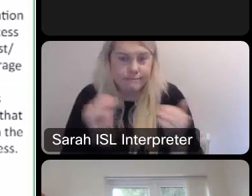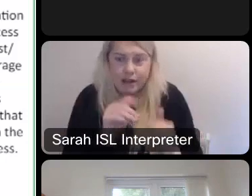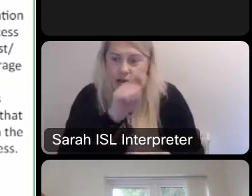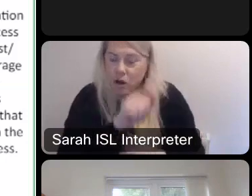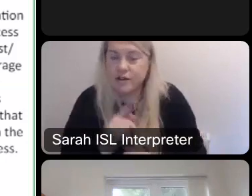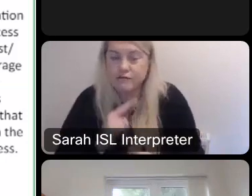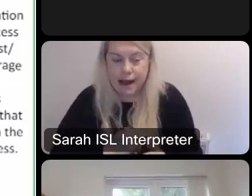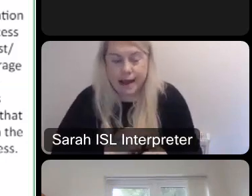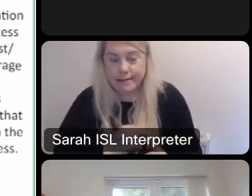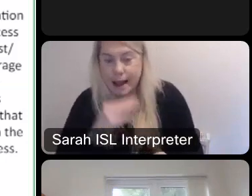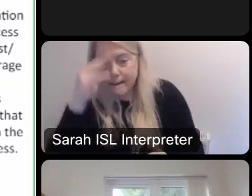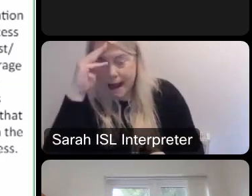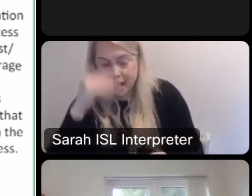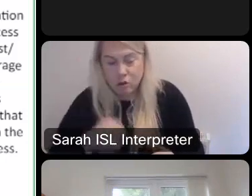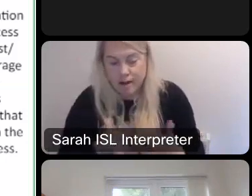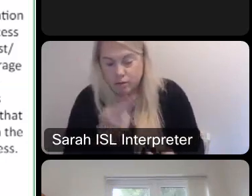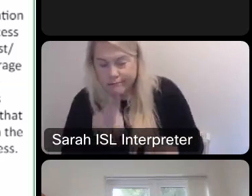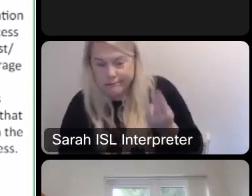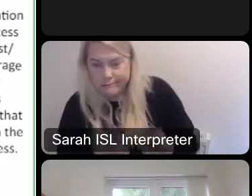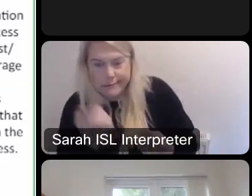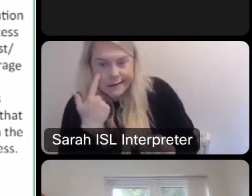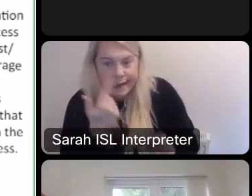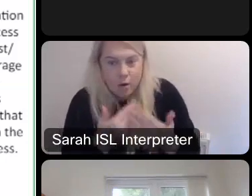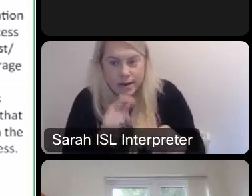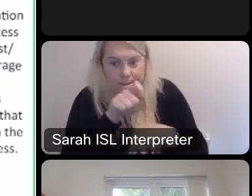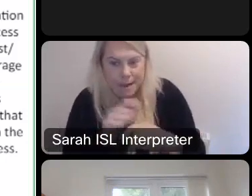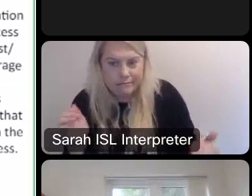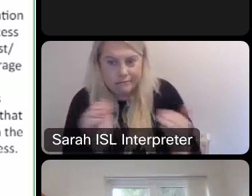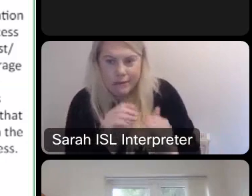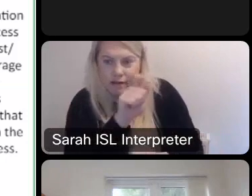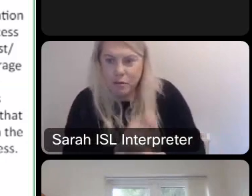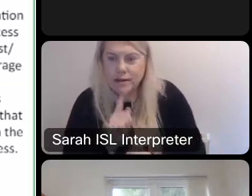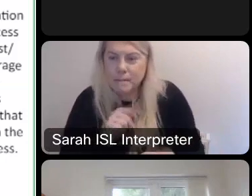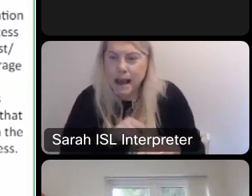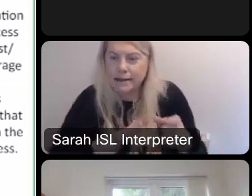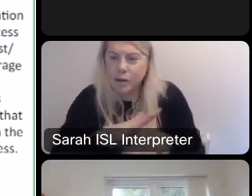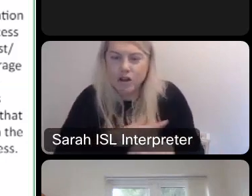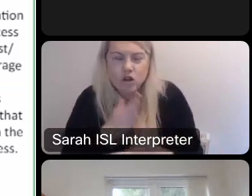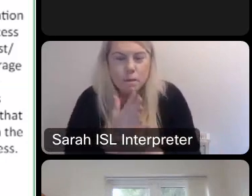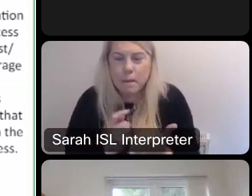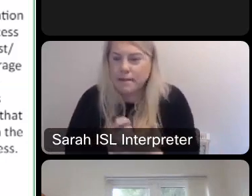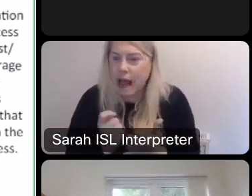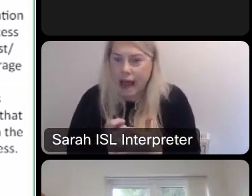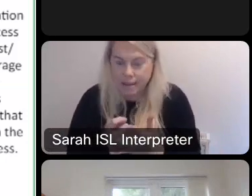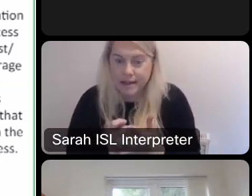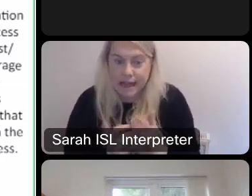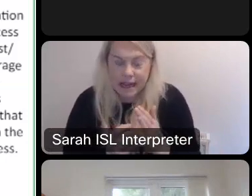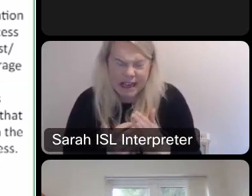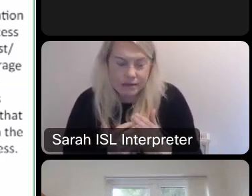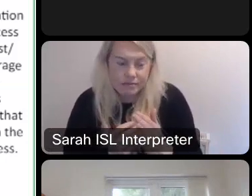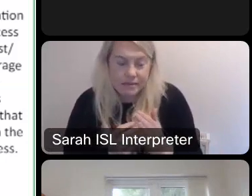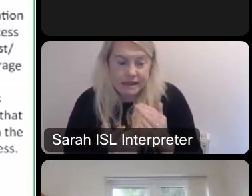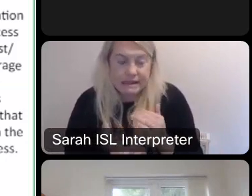you'd have to look and assess that depending on the circumstances. Sometimes it's not helpful for people to be put away from their